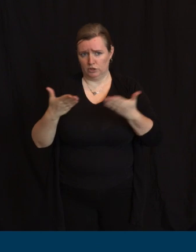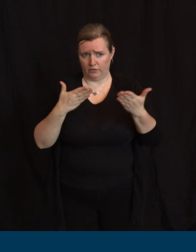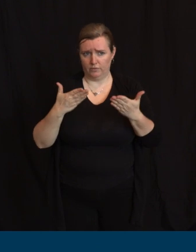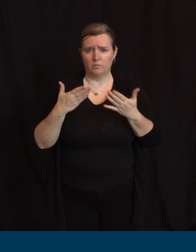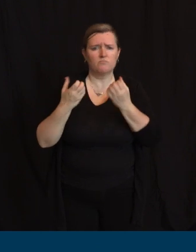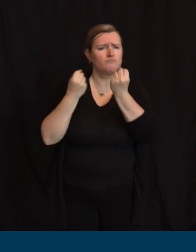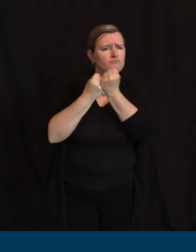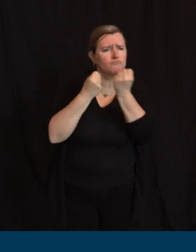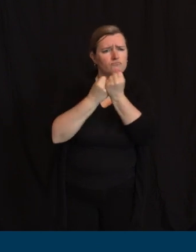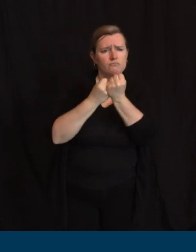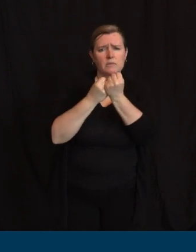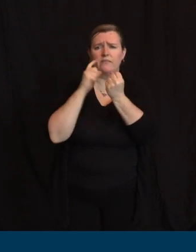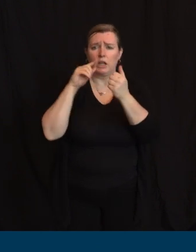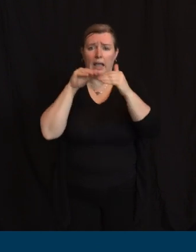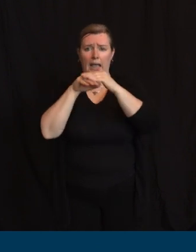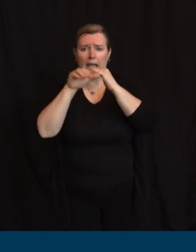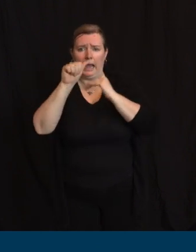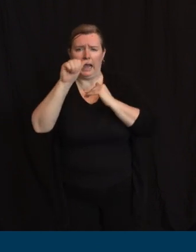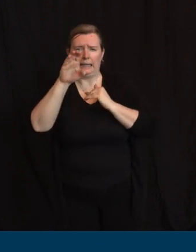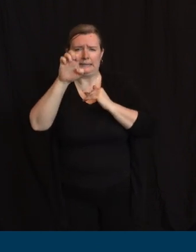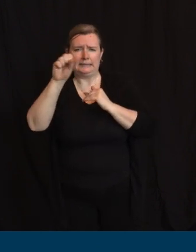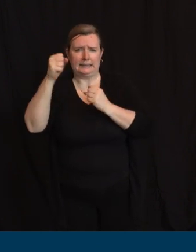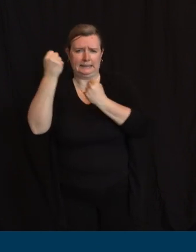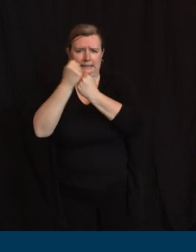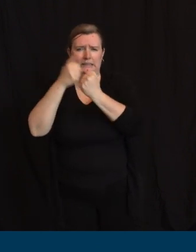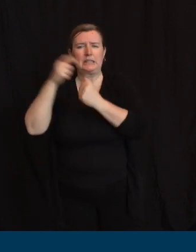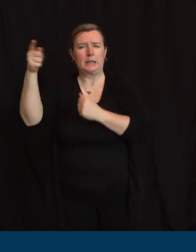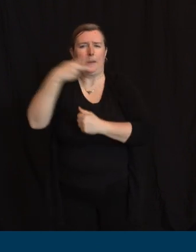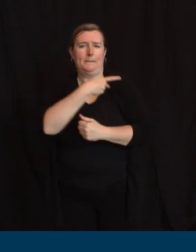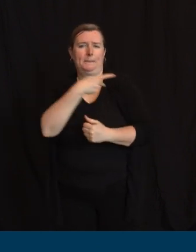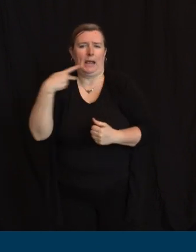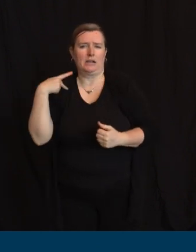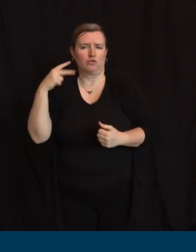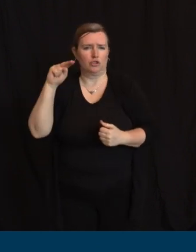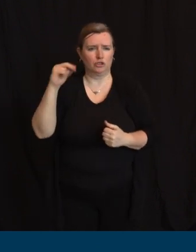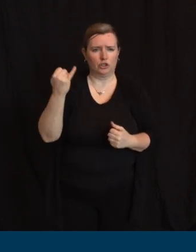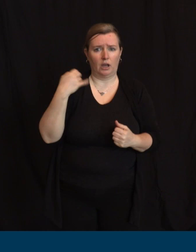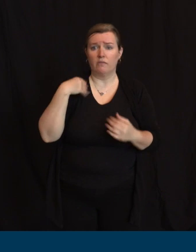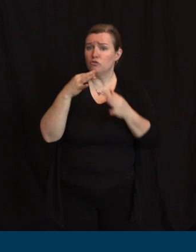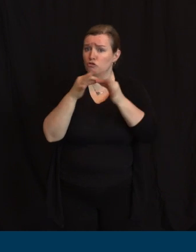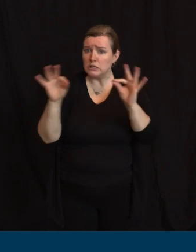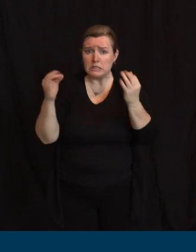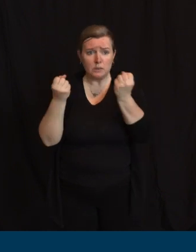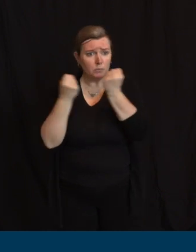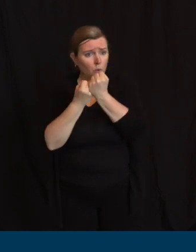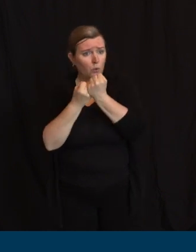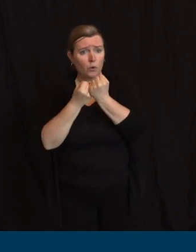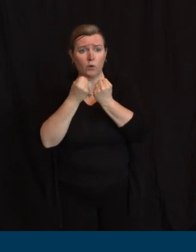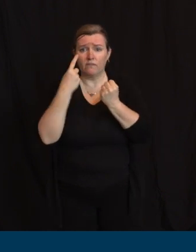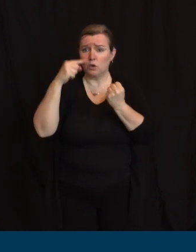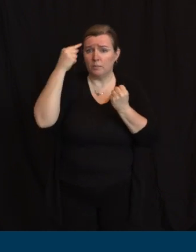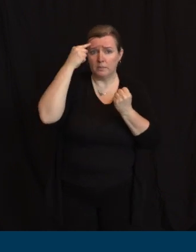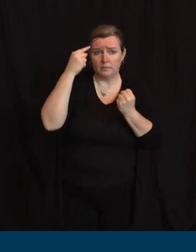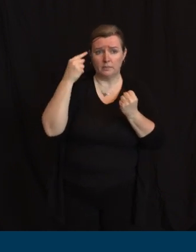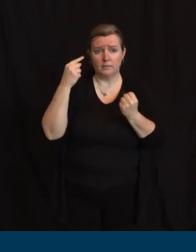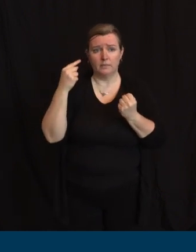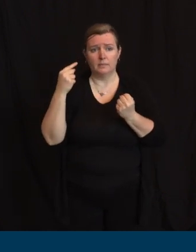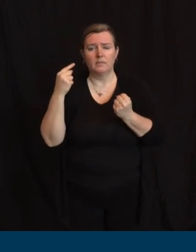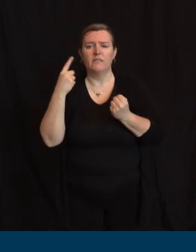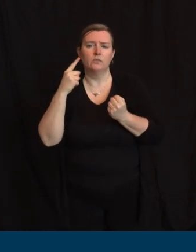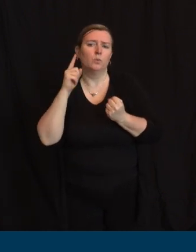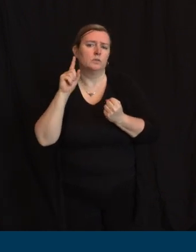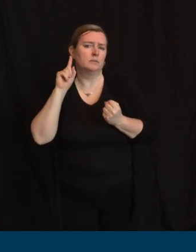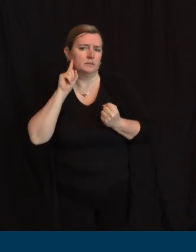to create free support helpline for individuals who are hearing impaired. Individuals